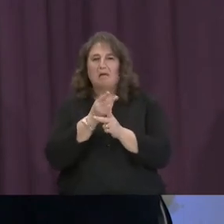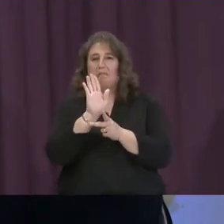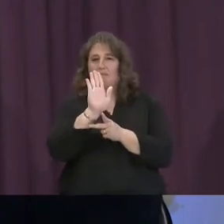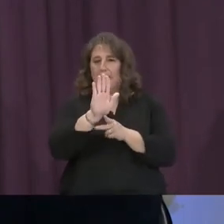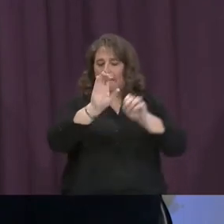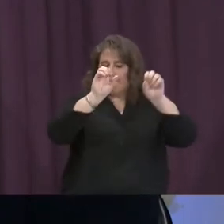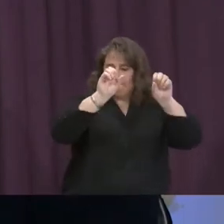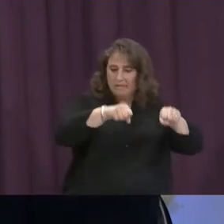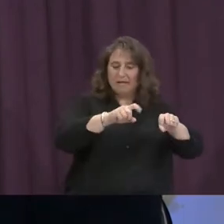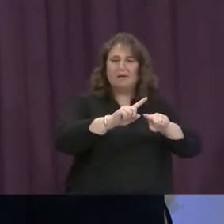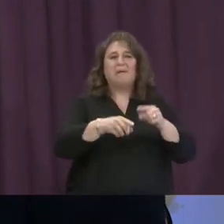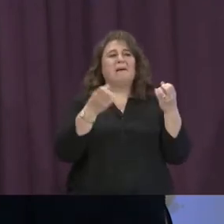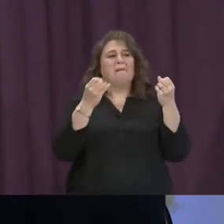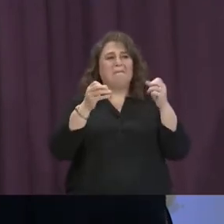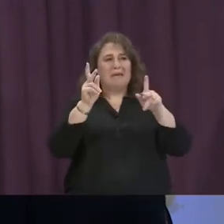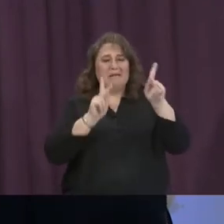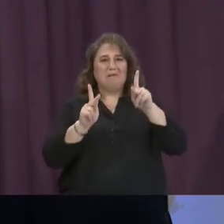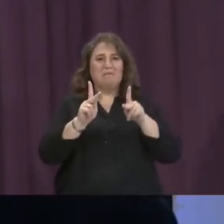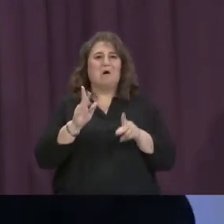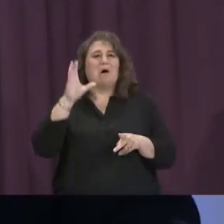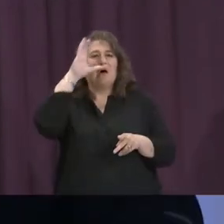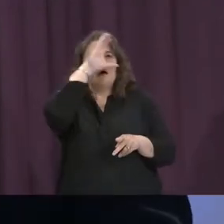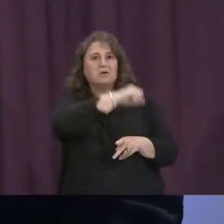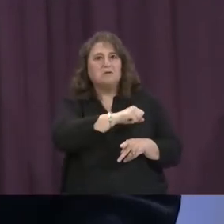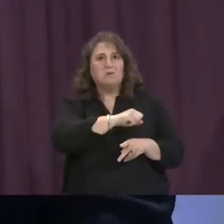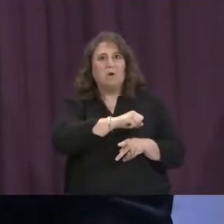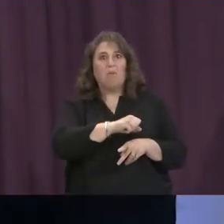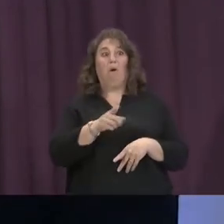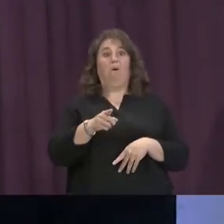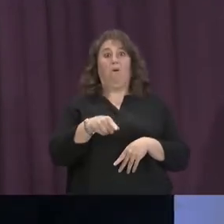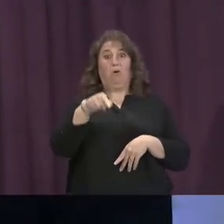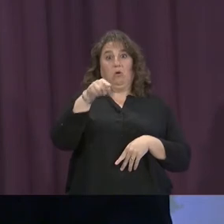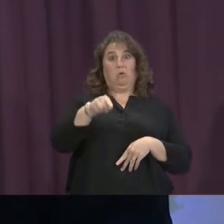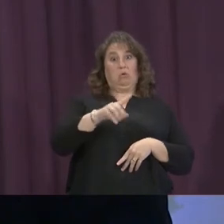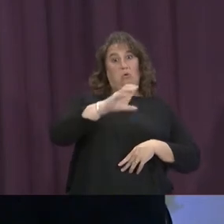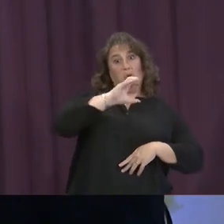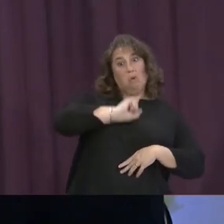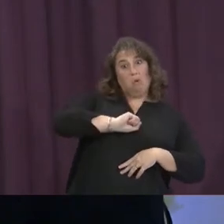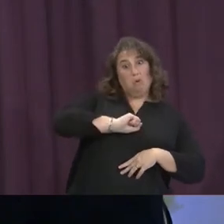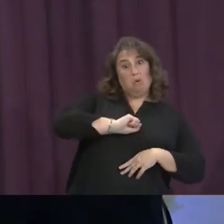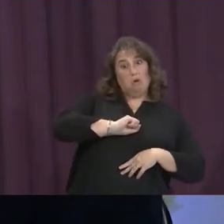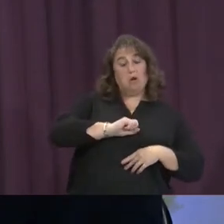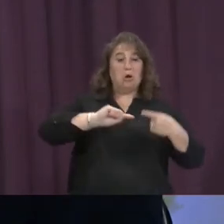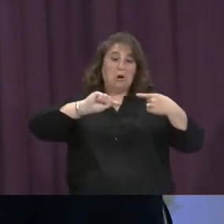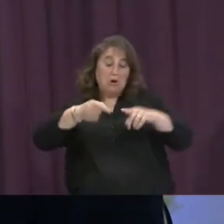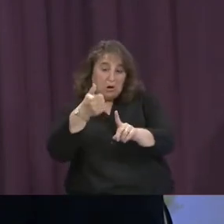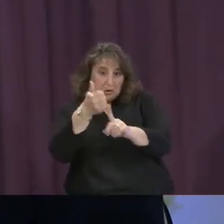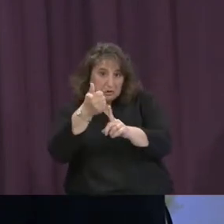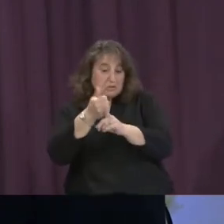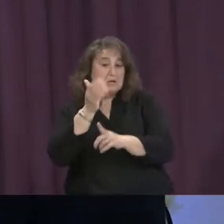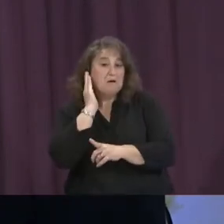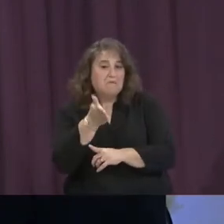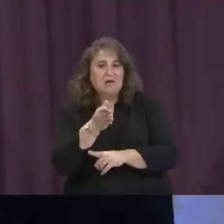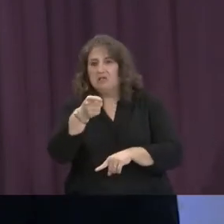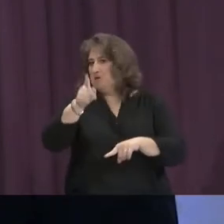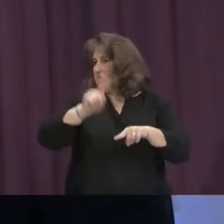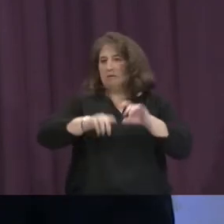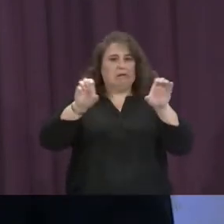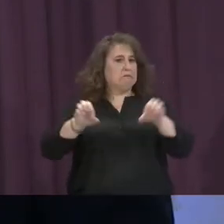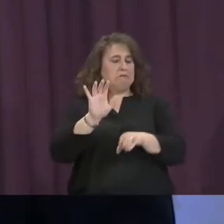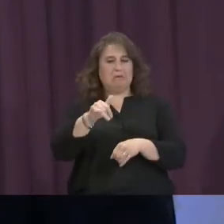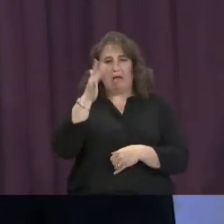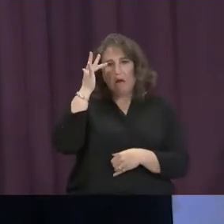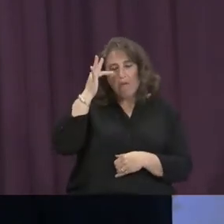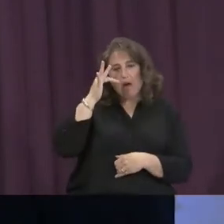think there's a lot of assumptions, like, you're going to hurt yourself, you know, and, um, you're not, you're not able to do that because you're a certain